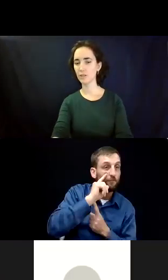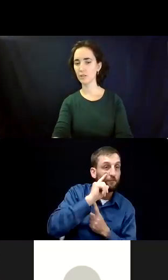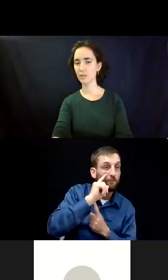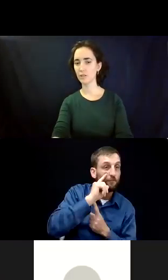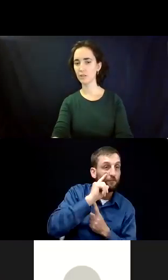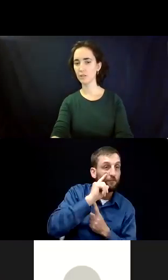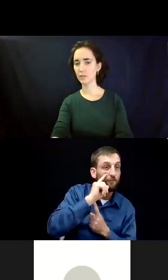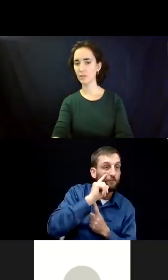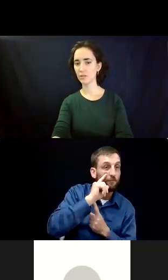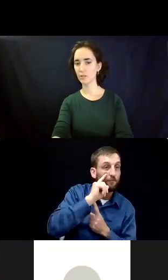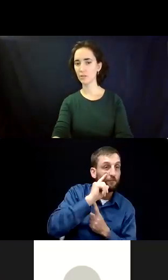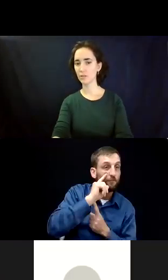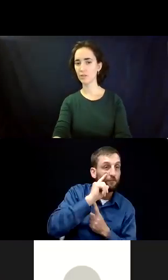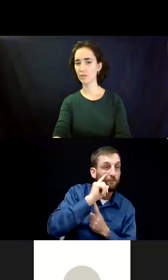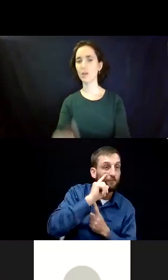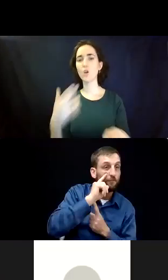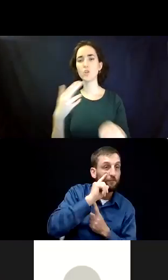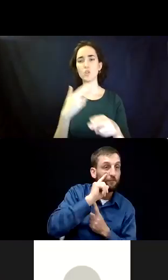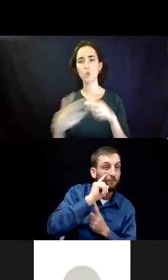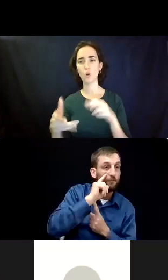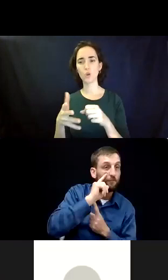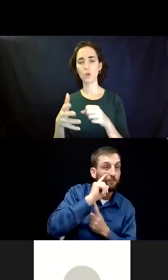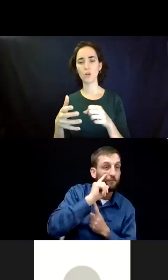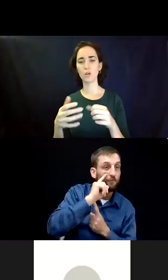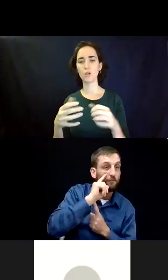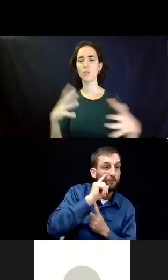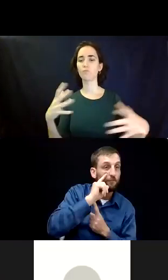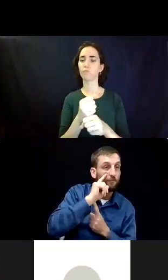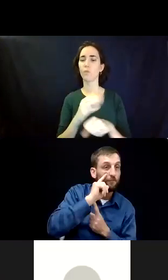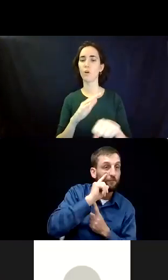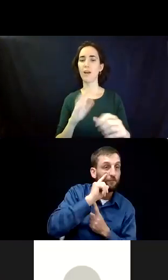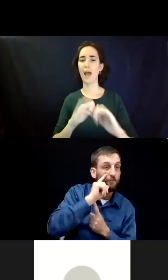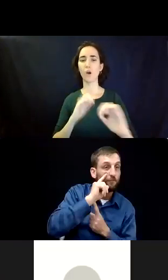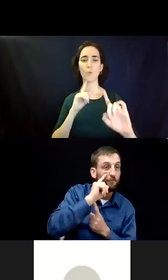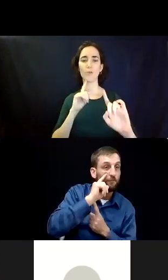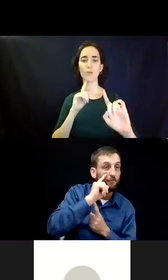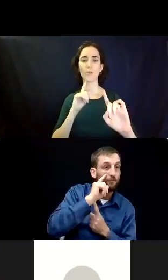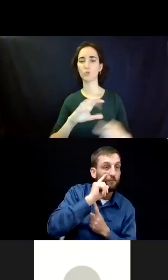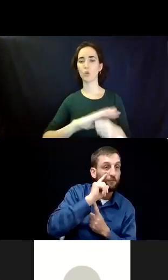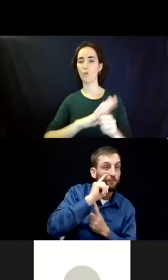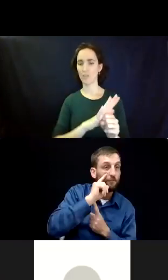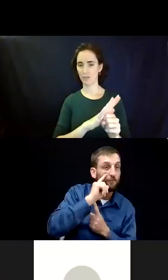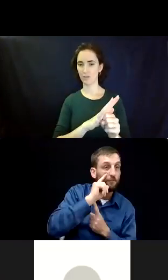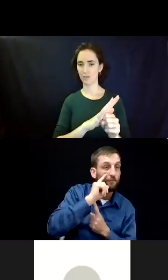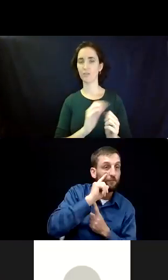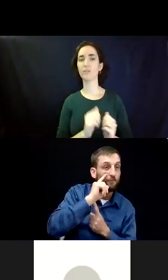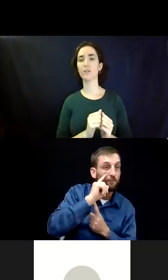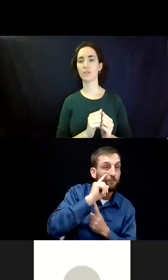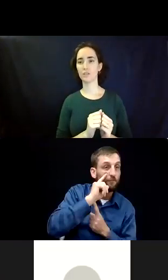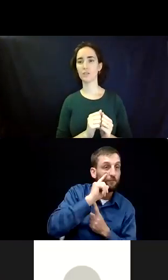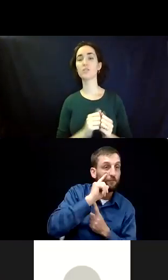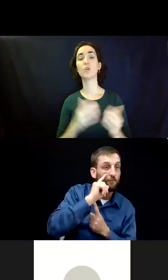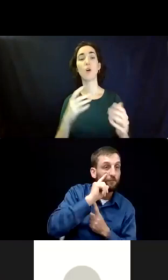COVID. So on the first slide, this first slide, you see that we manage and